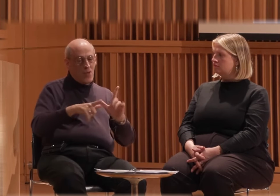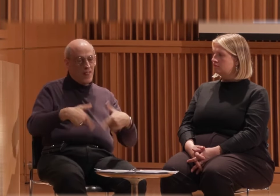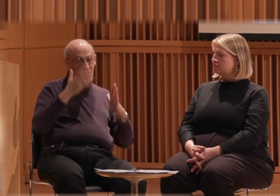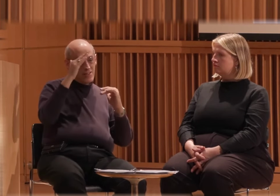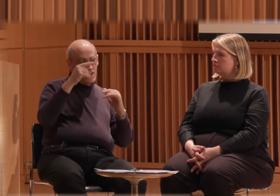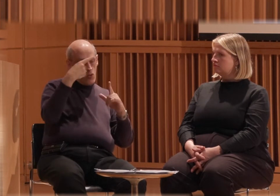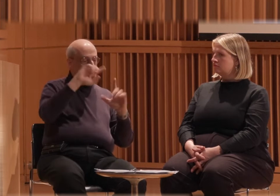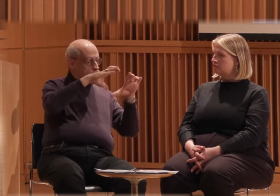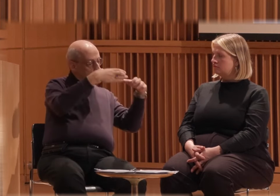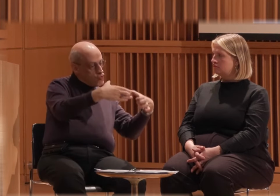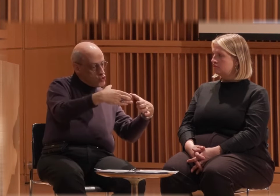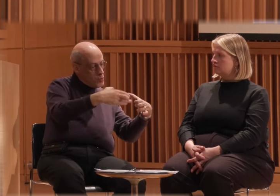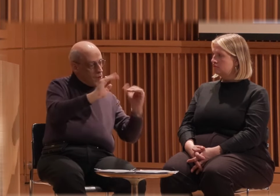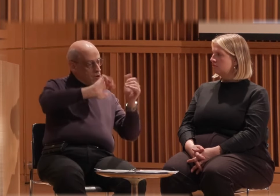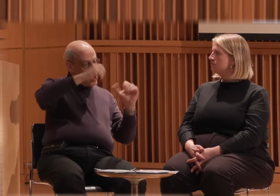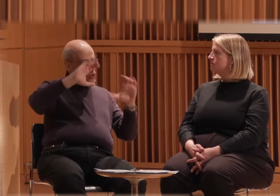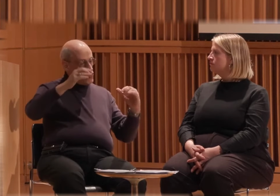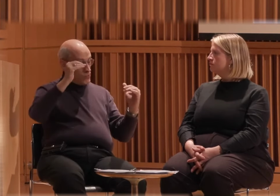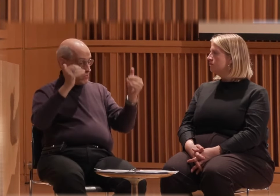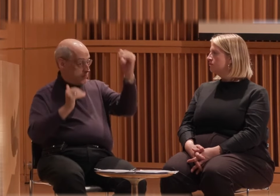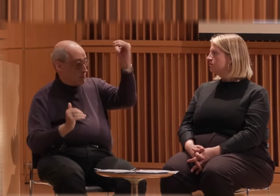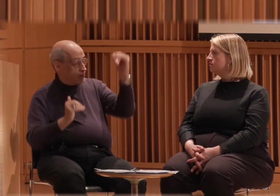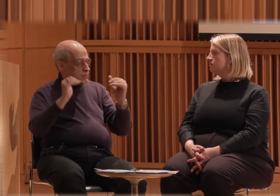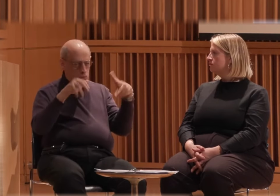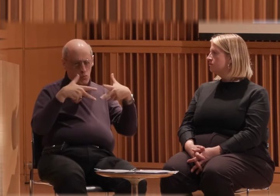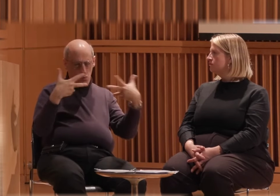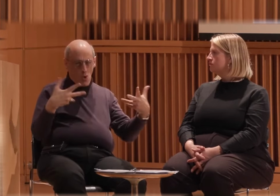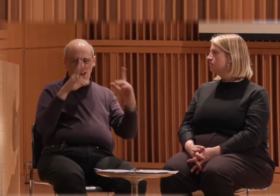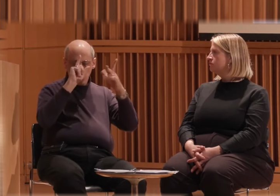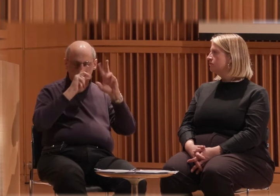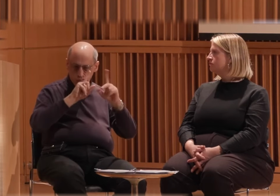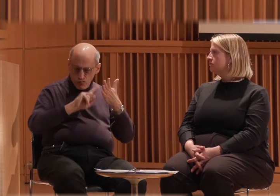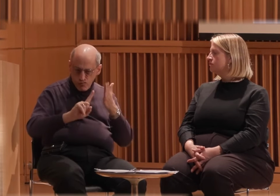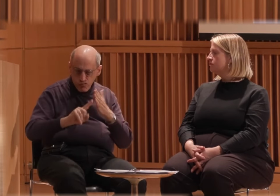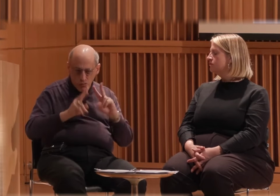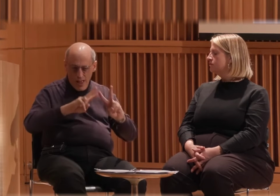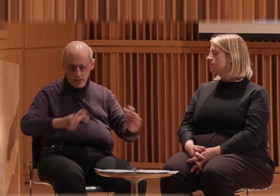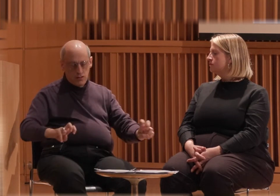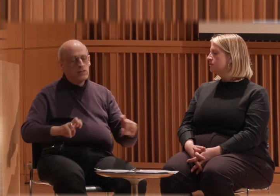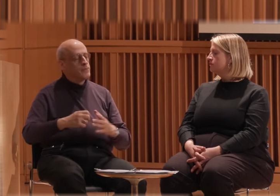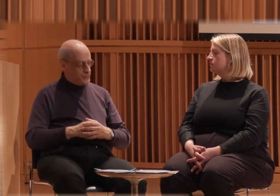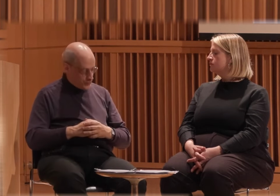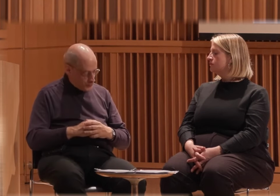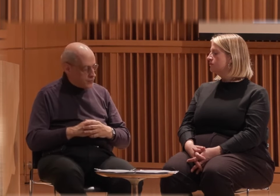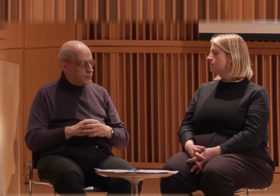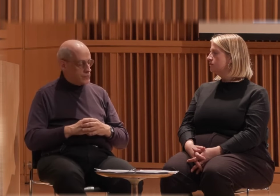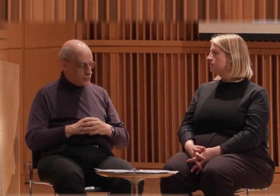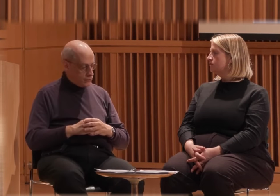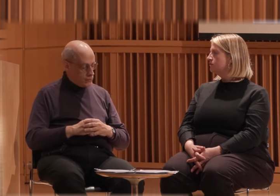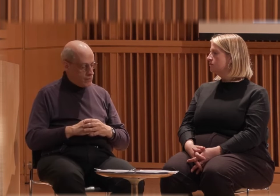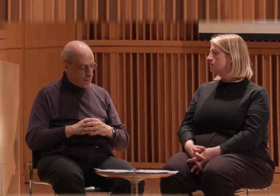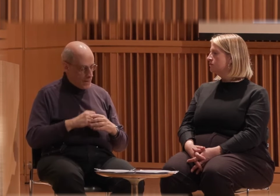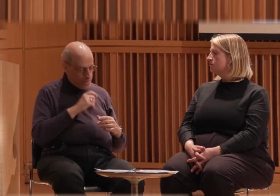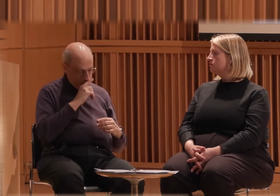for one group in that society and another group, is it lower? You know, what is A, B, and C? What do those different lines